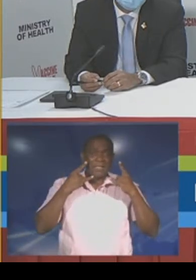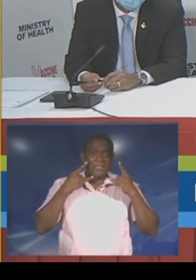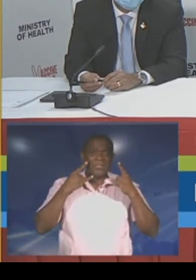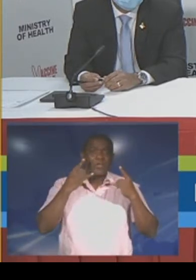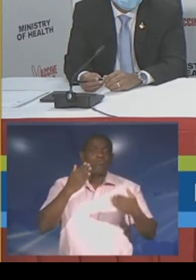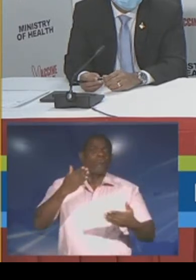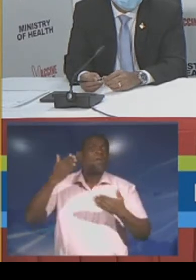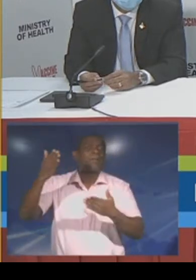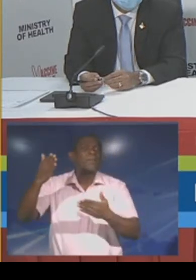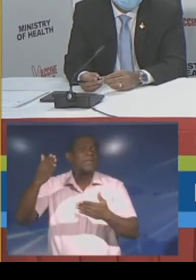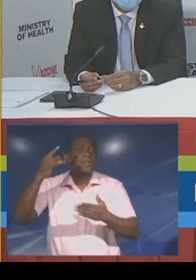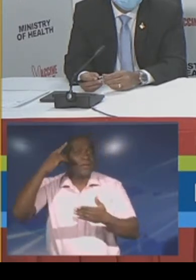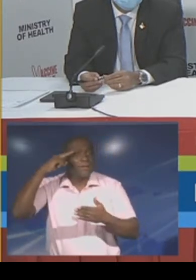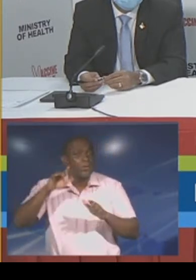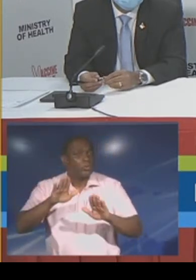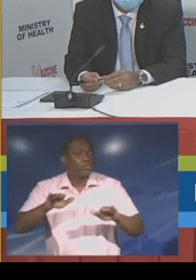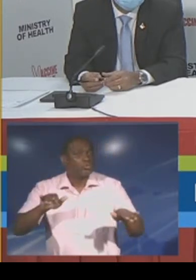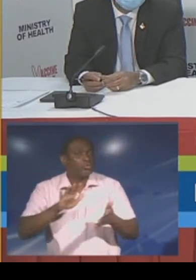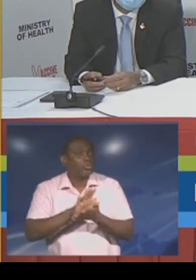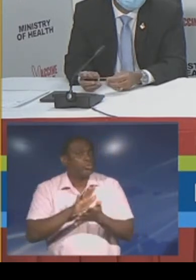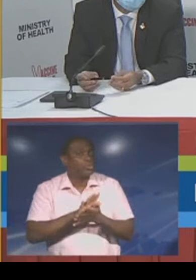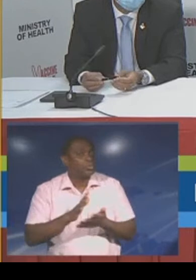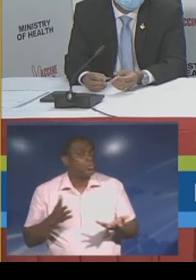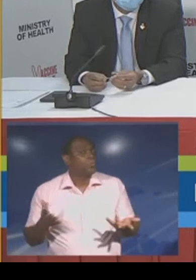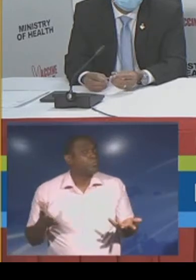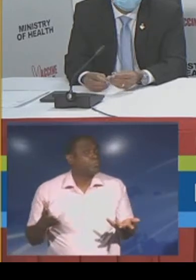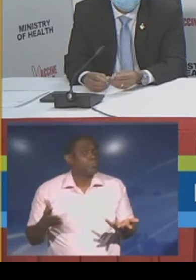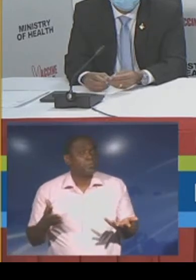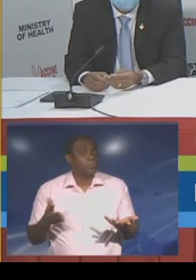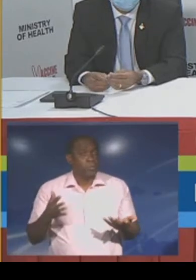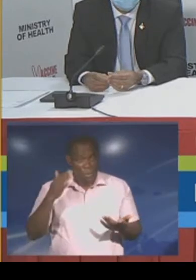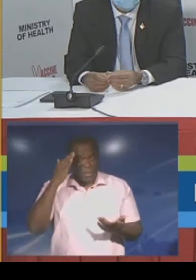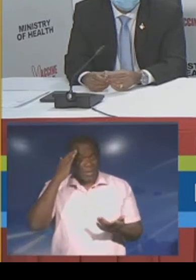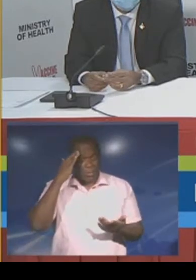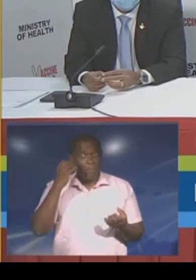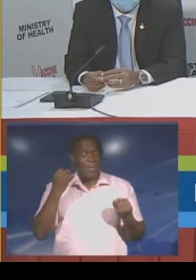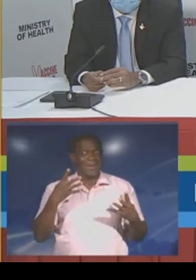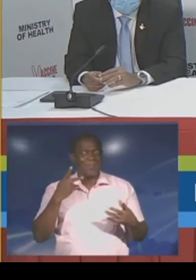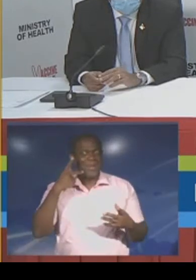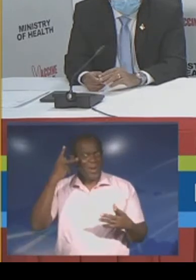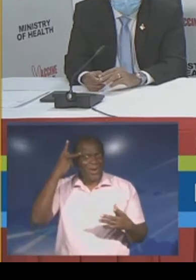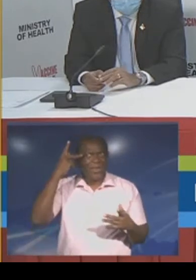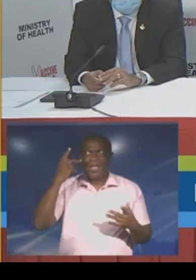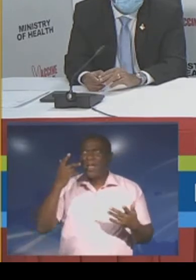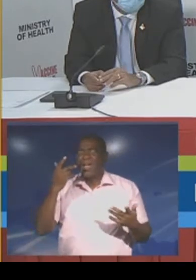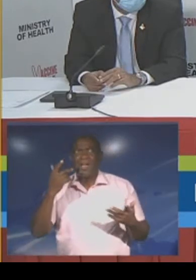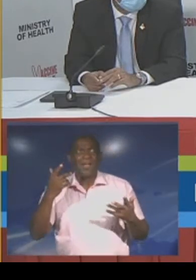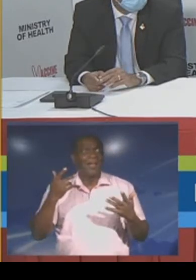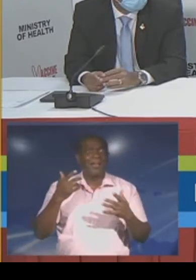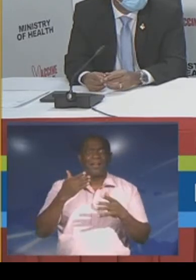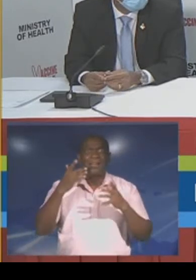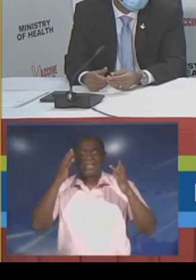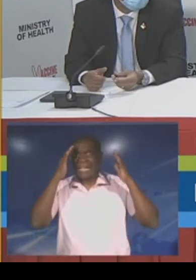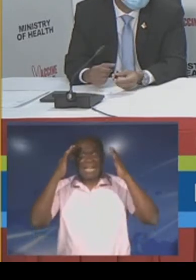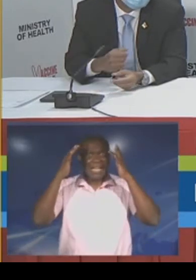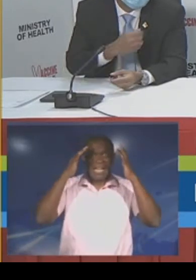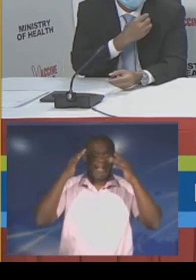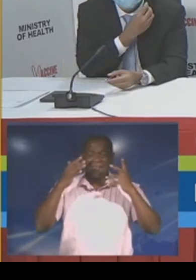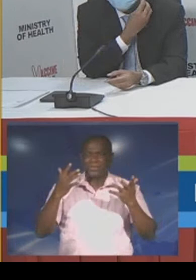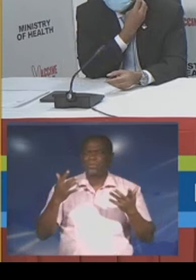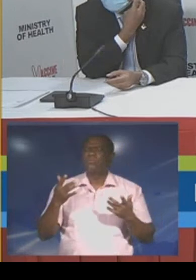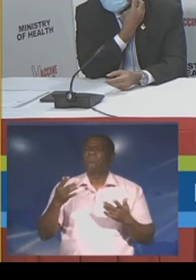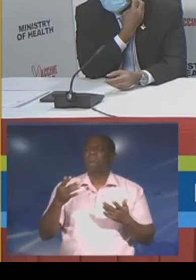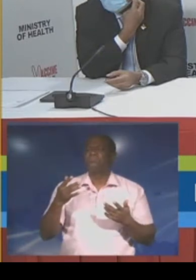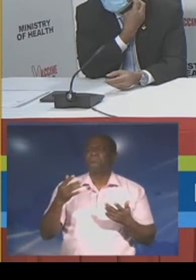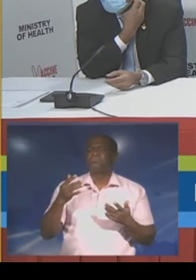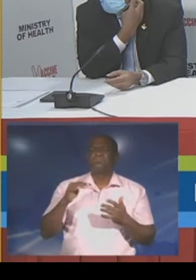be like for children in schools? Because I know that has been a big concern for parents. Yeah. So is that going to be a recommendation, a mandate? How do you have